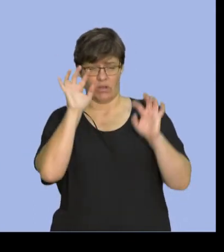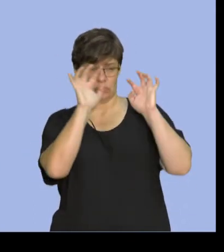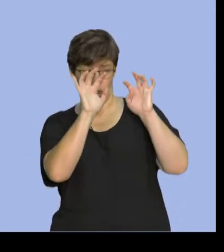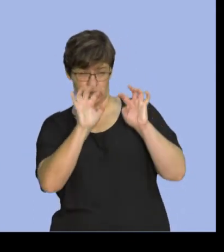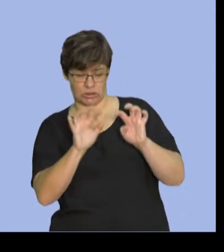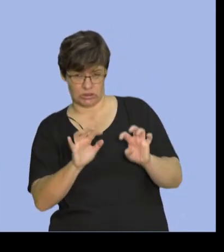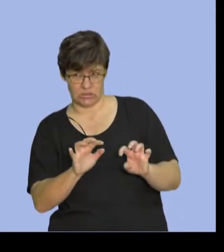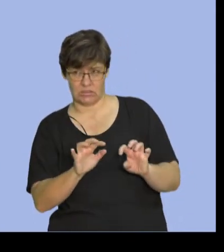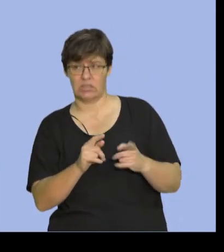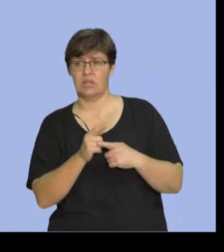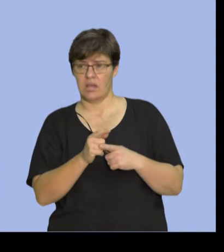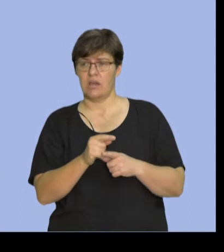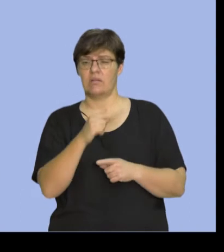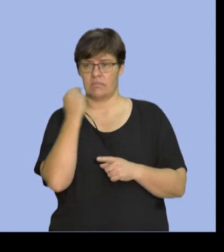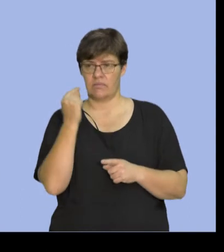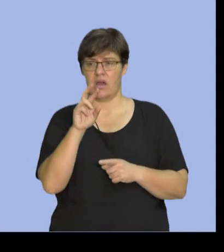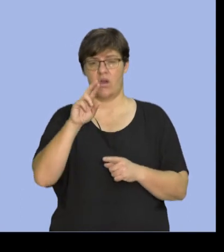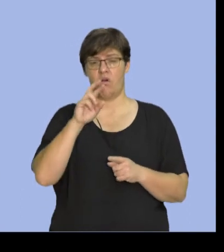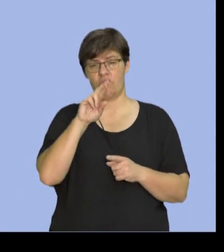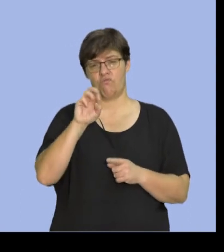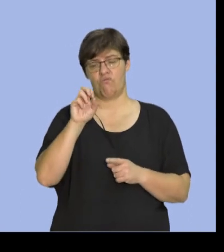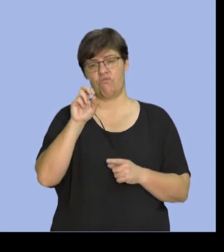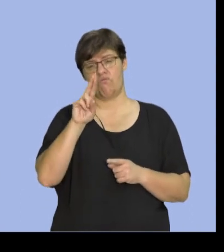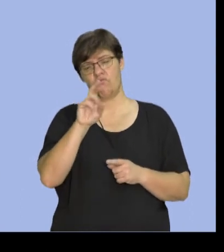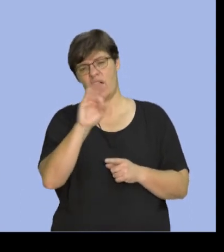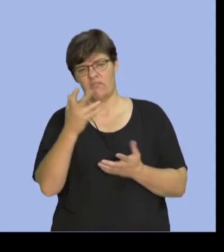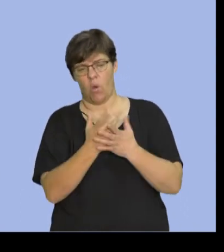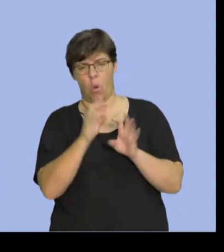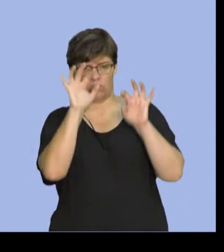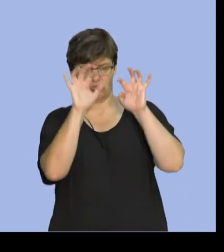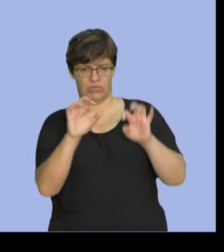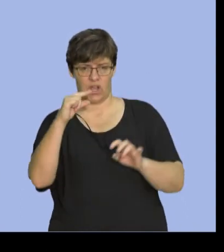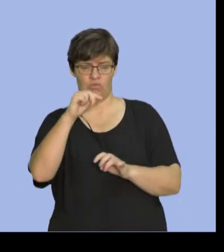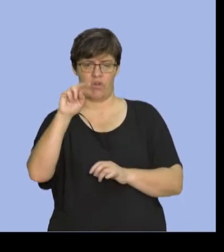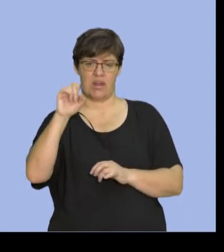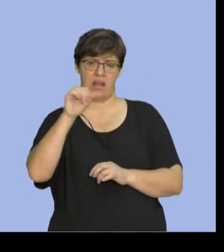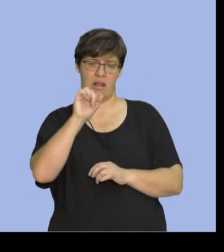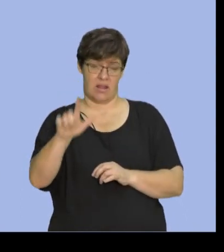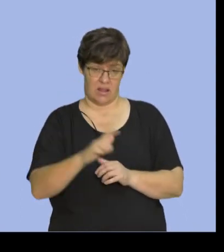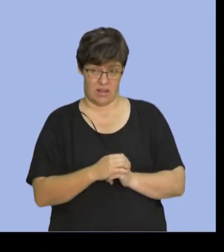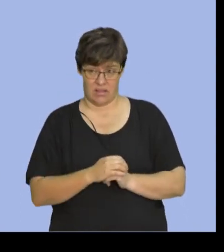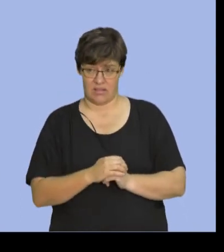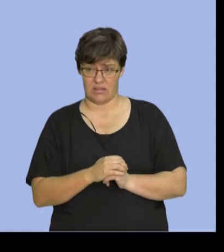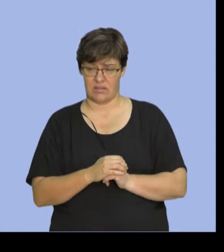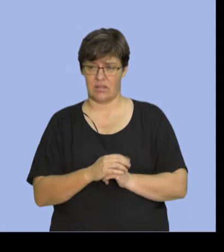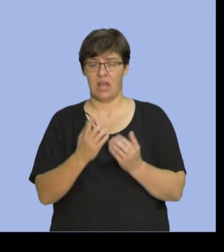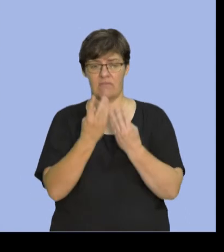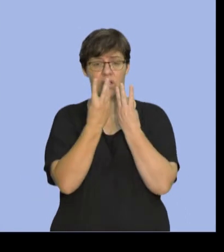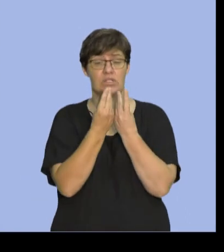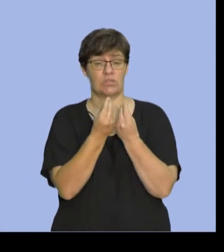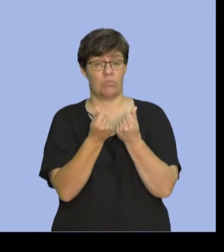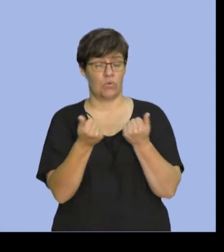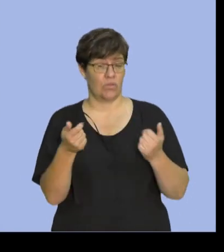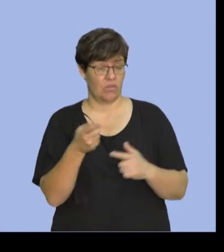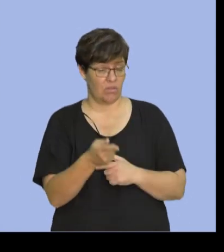with ribosomes, it's called rough or granular endoplasmic reticulum. When the endoplasmic reticulum